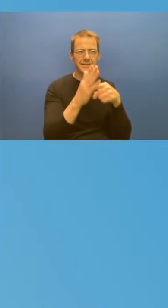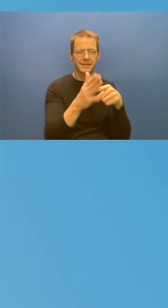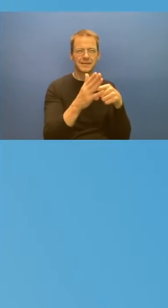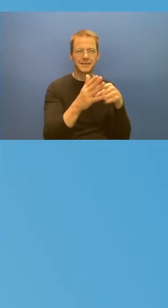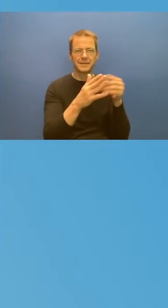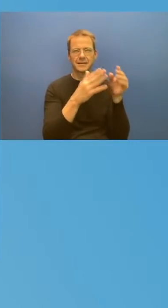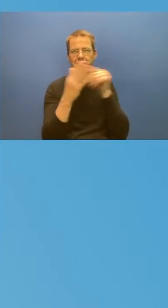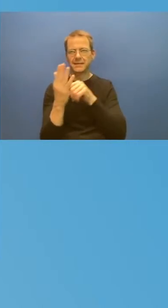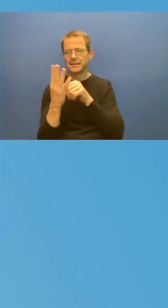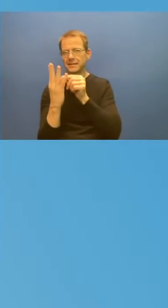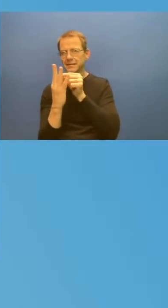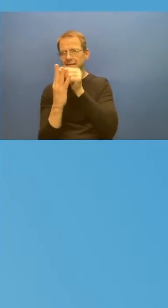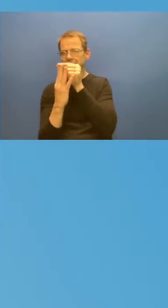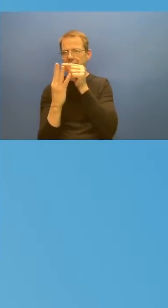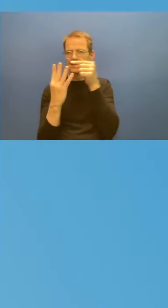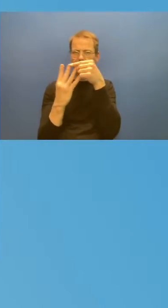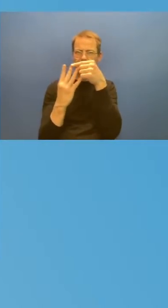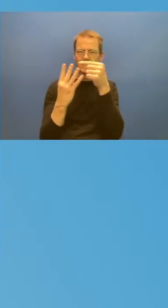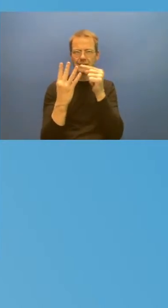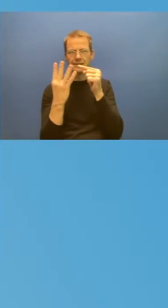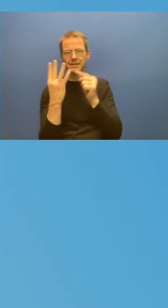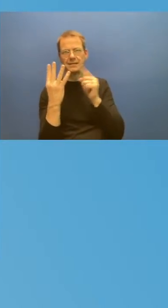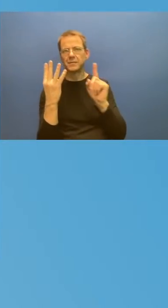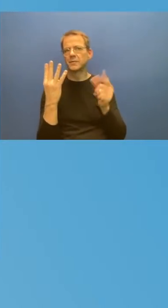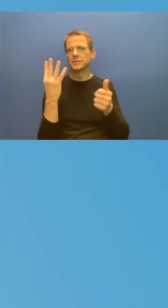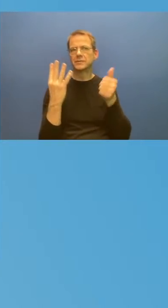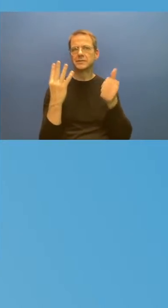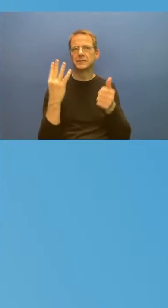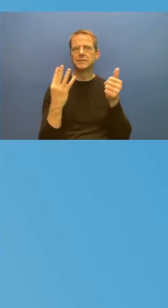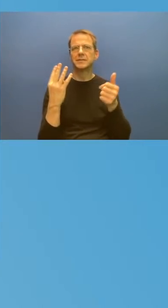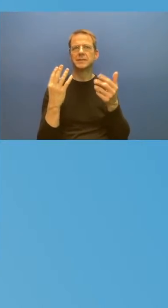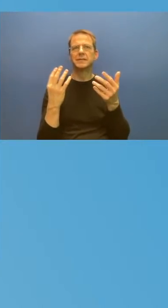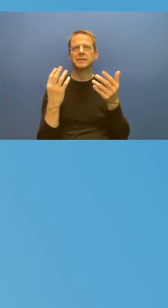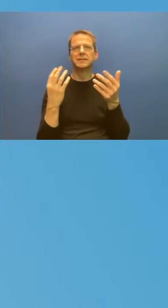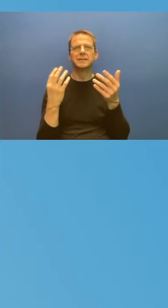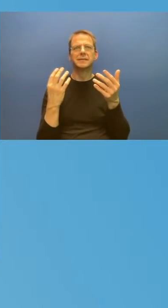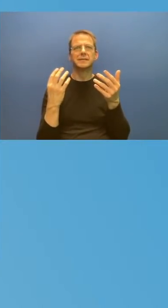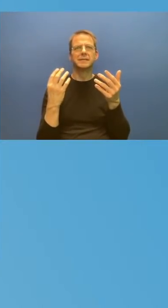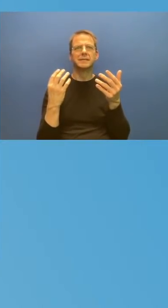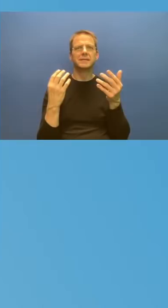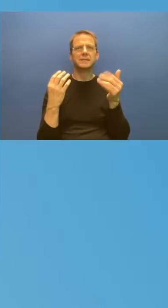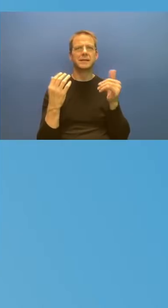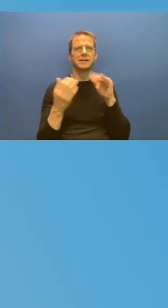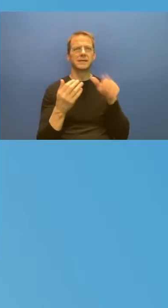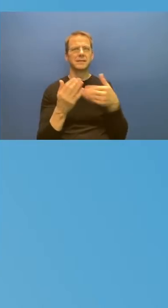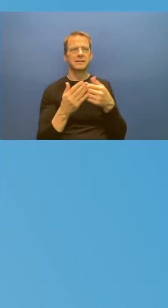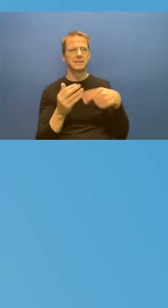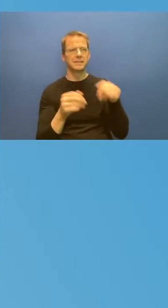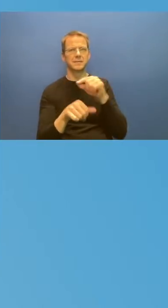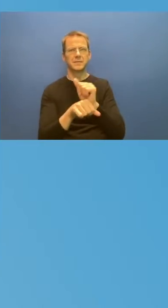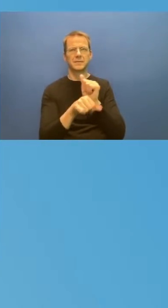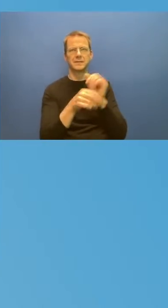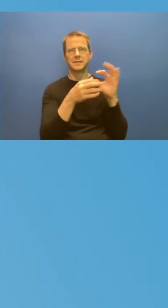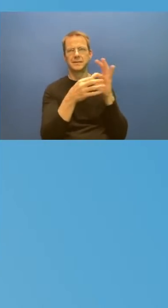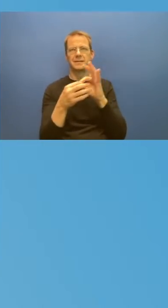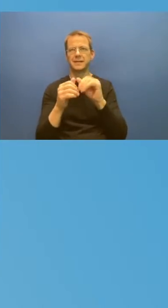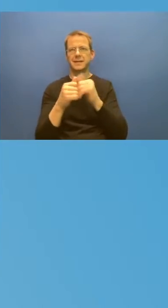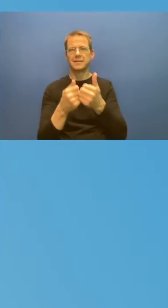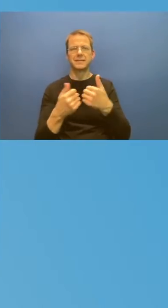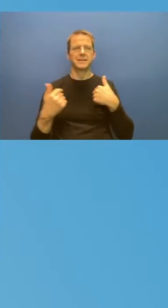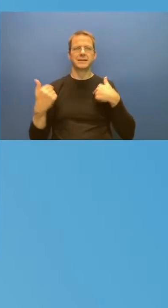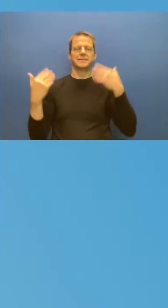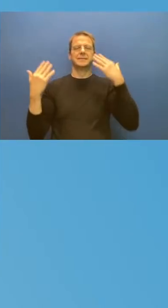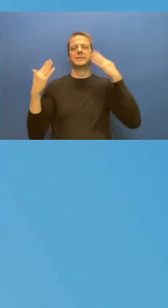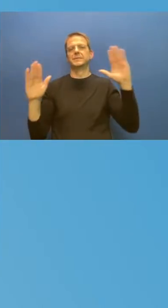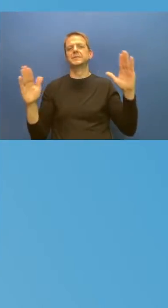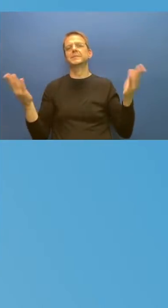work in concert with one another. And I think, again, this goes back to this idea that we really have to take a step back and say,